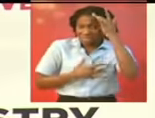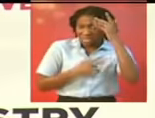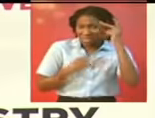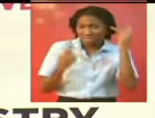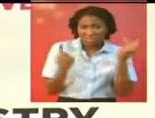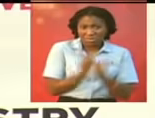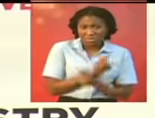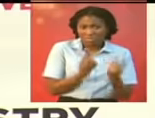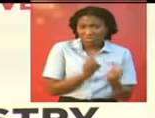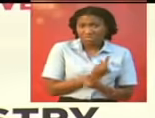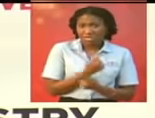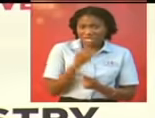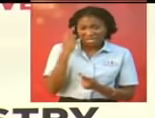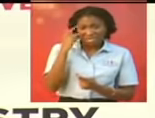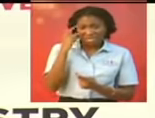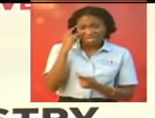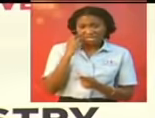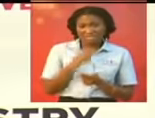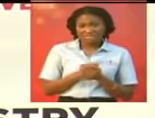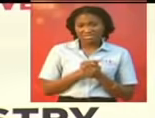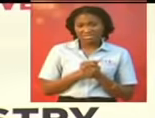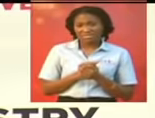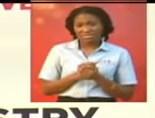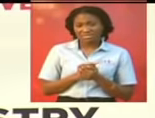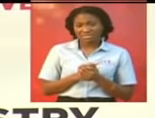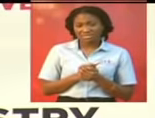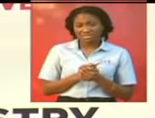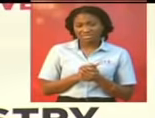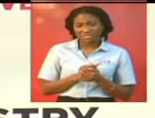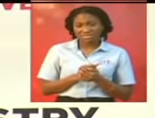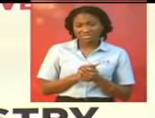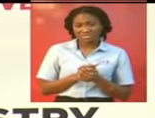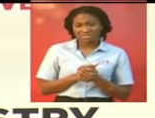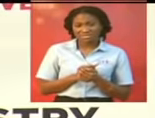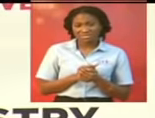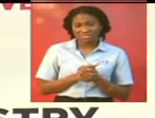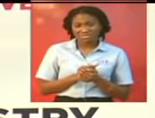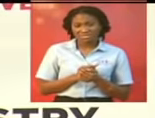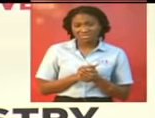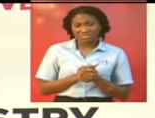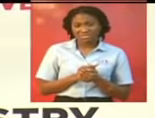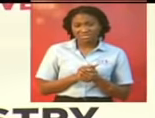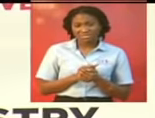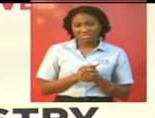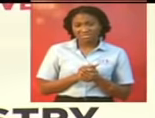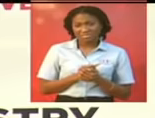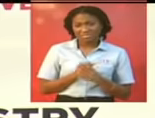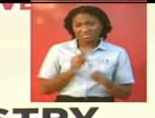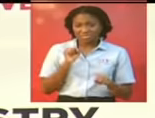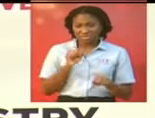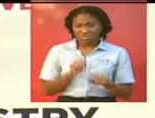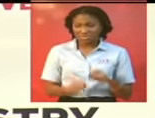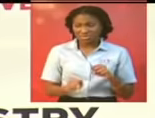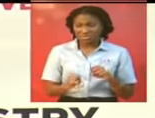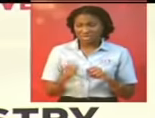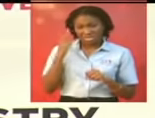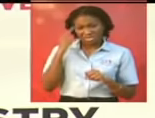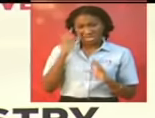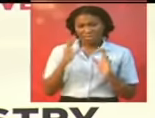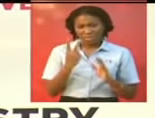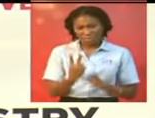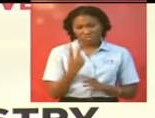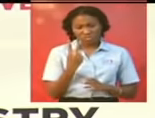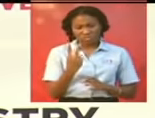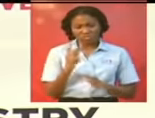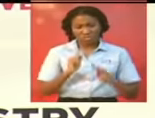be another case of that syndrome. Again, so that will be 2 cases of that syndrome